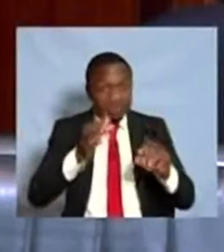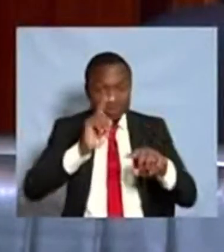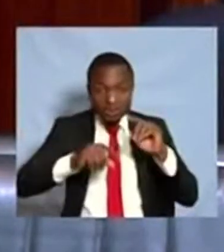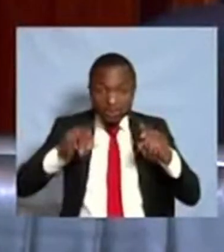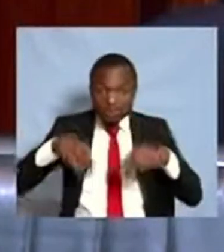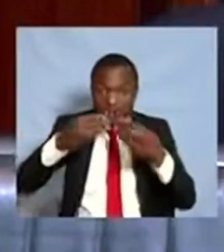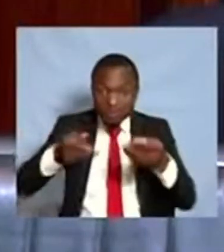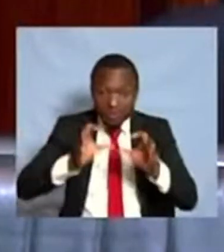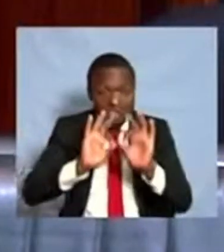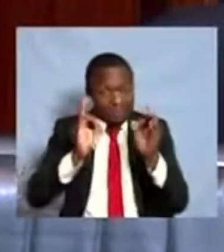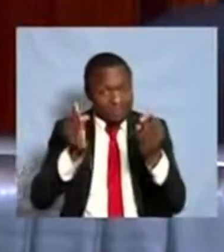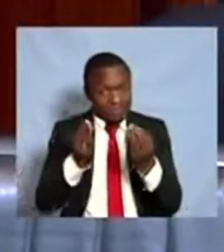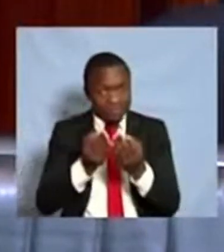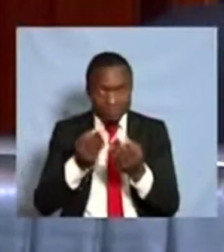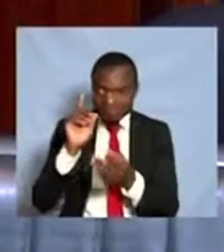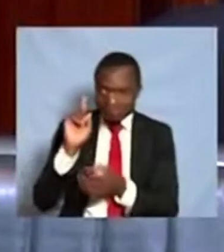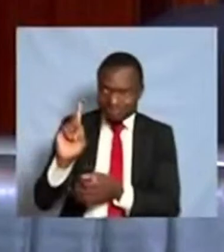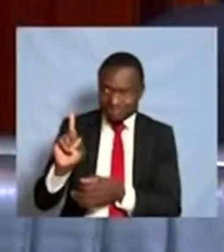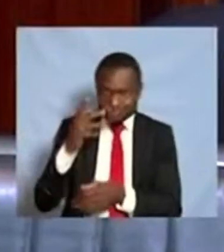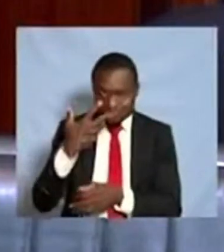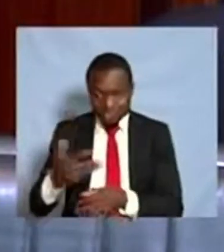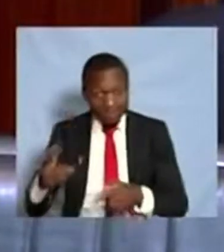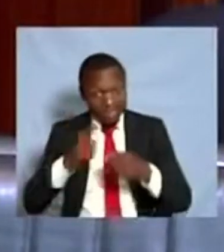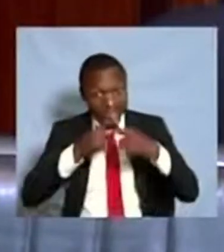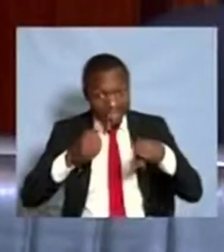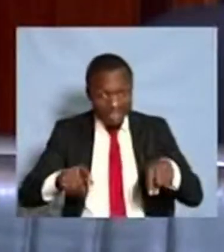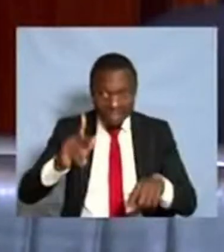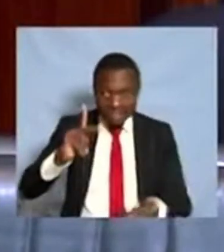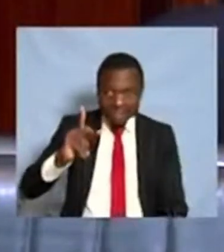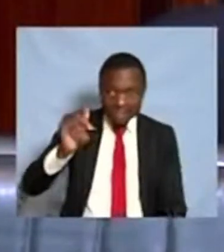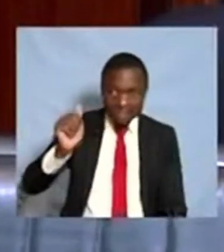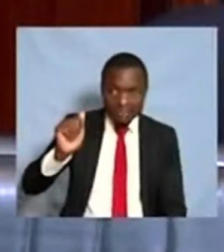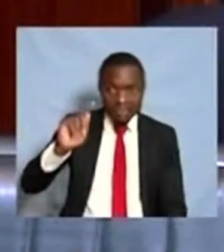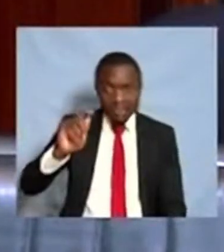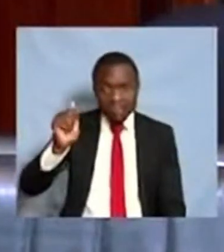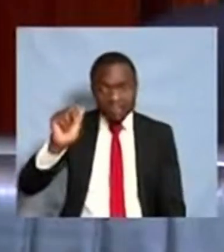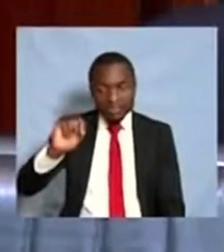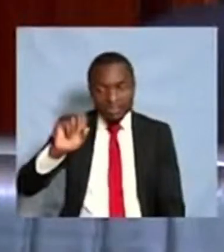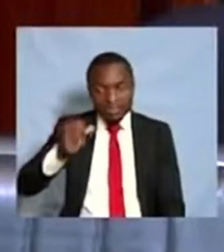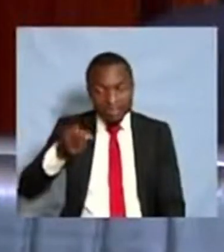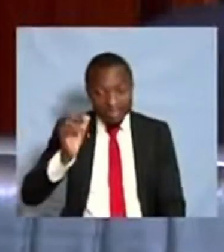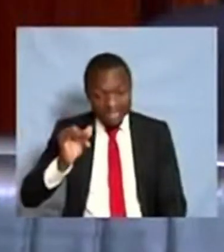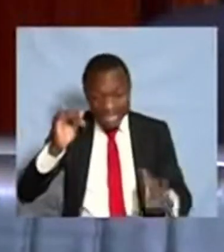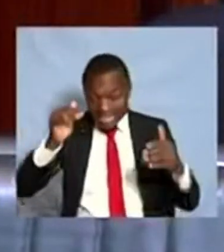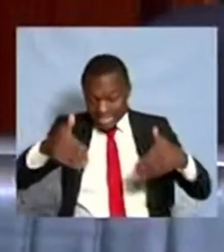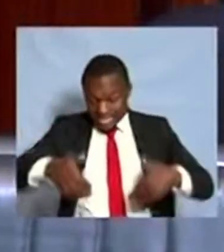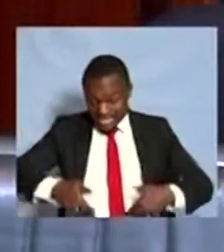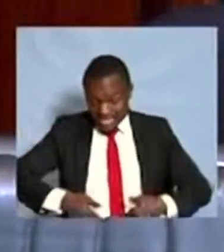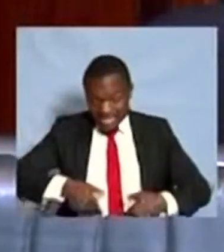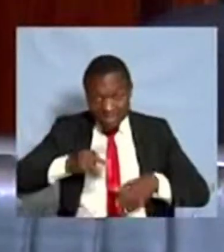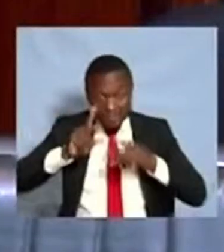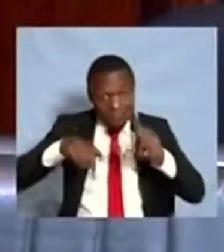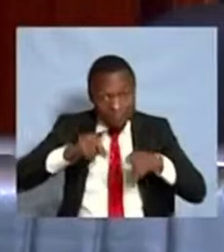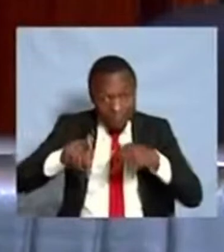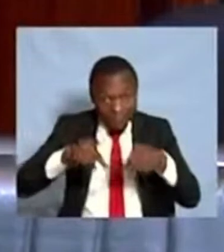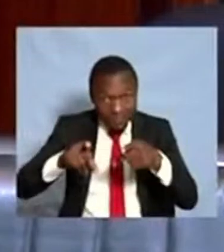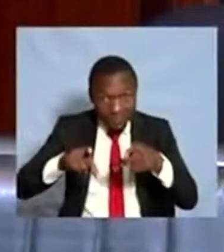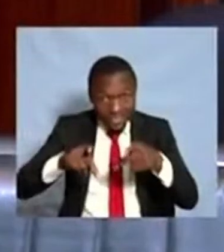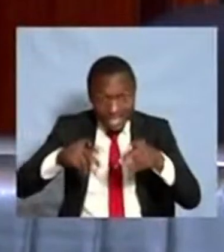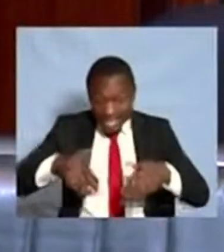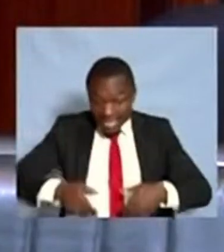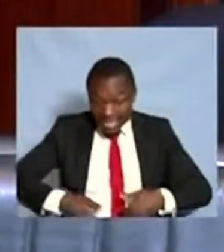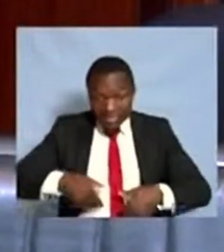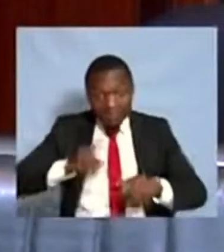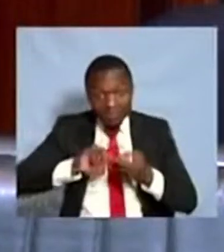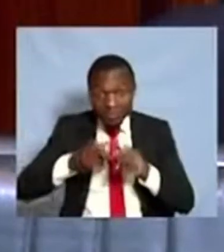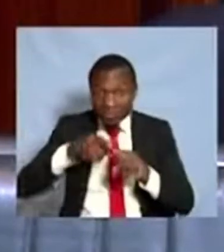for your family. And one of the things that is happening in Kantanshi is that my people, my young people, my young colleagues who